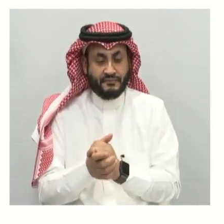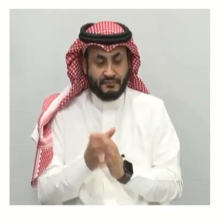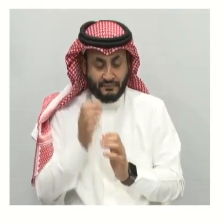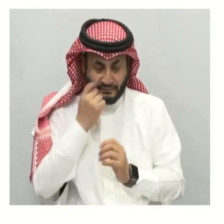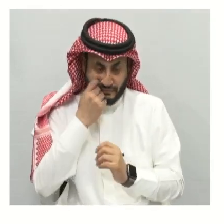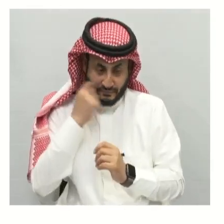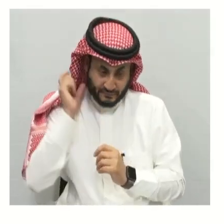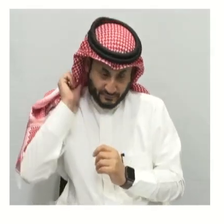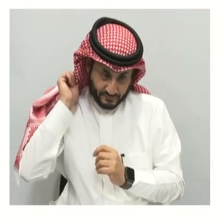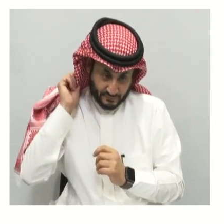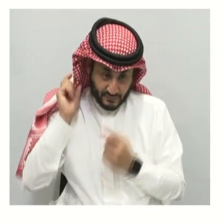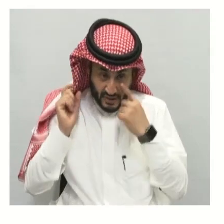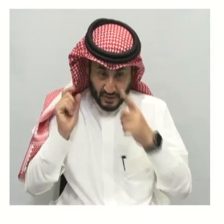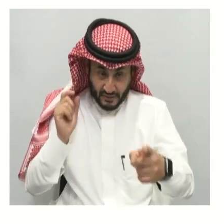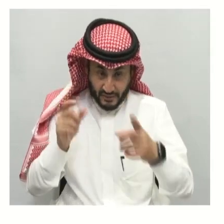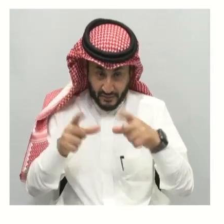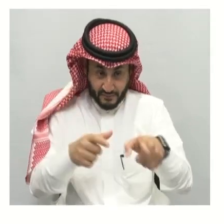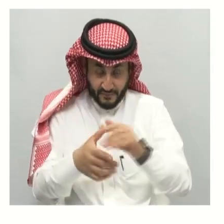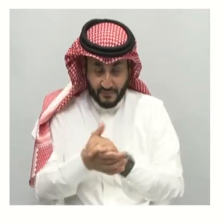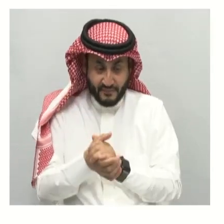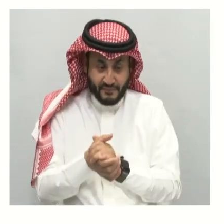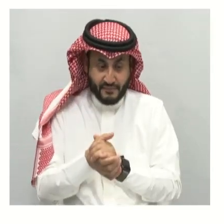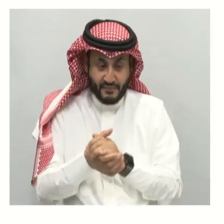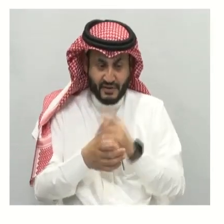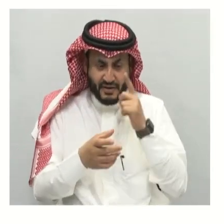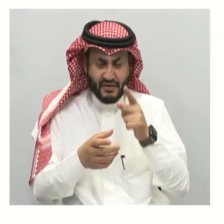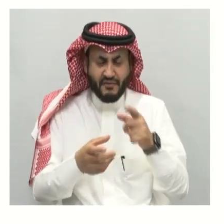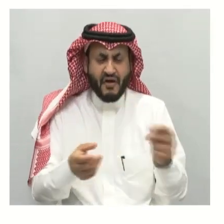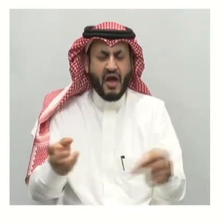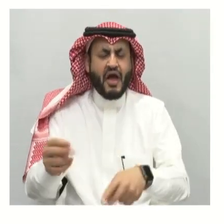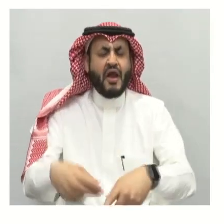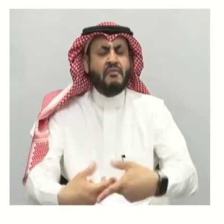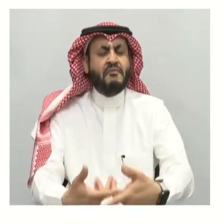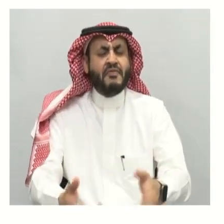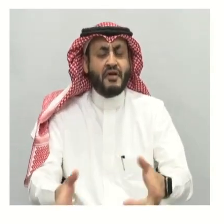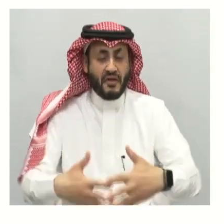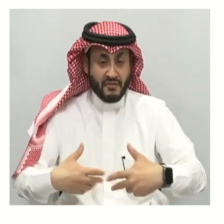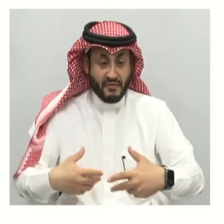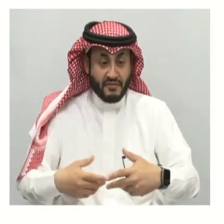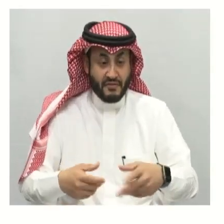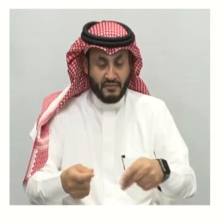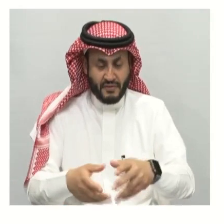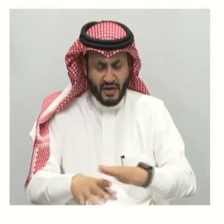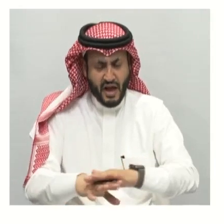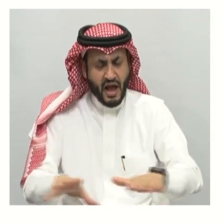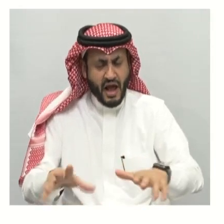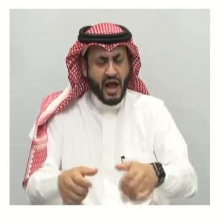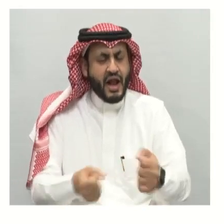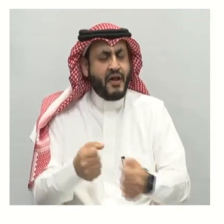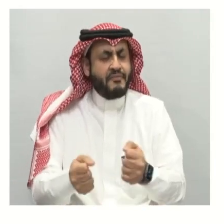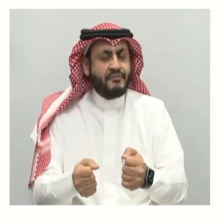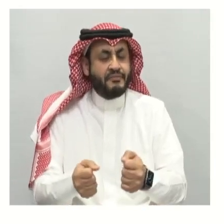So here we can see a room that's been played with. They had a lot of fun. After the fun is finished, what